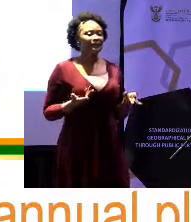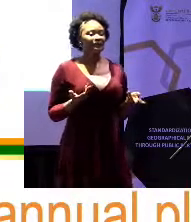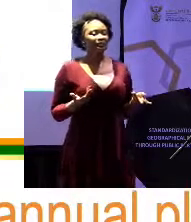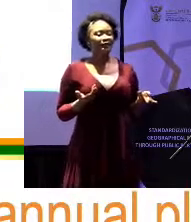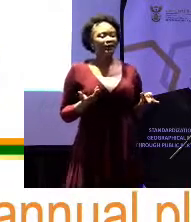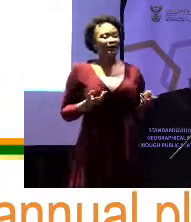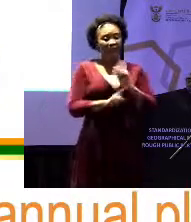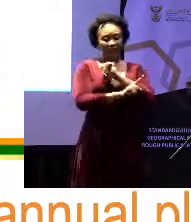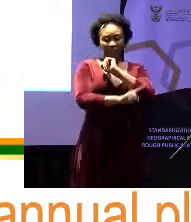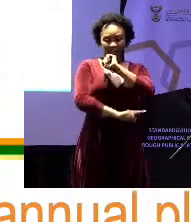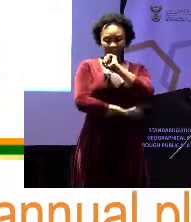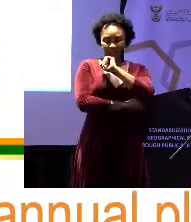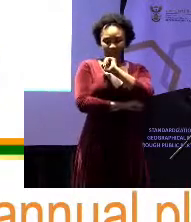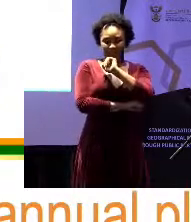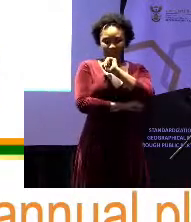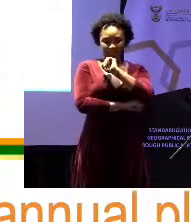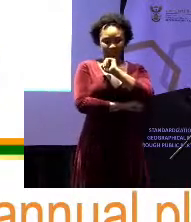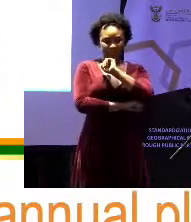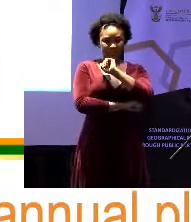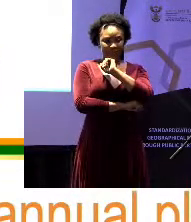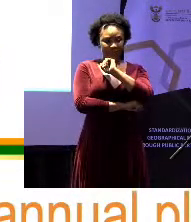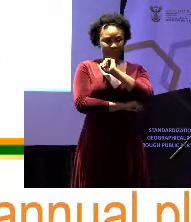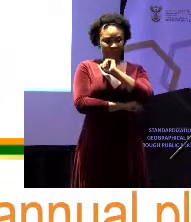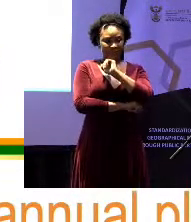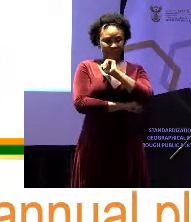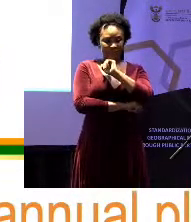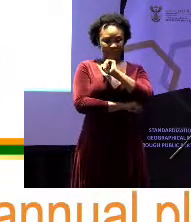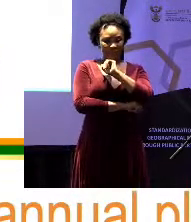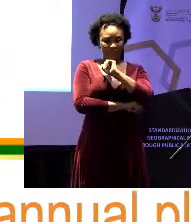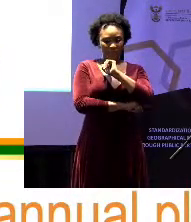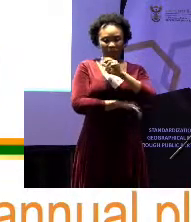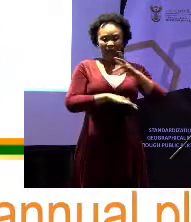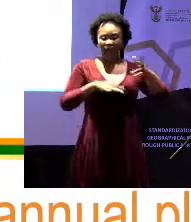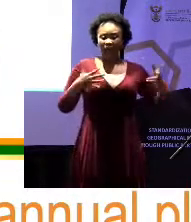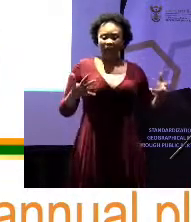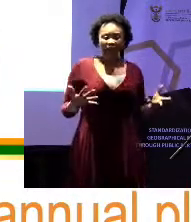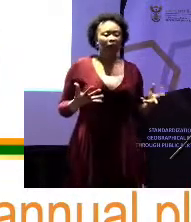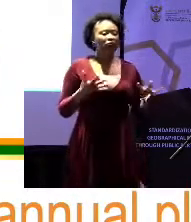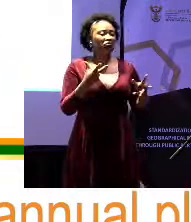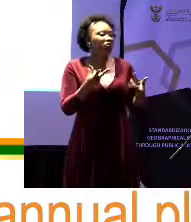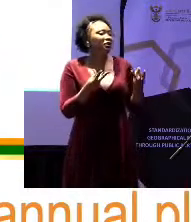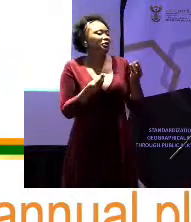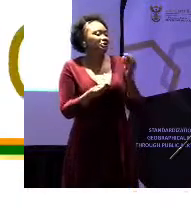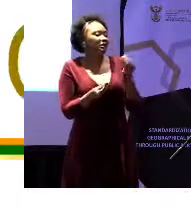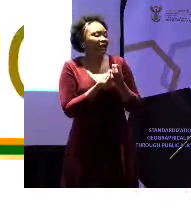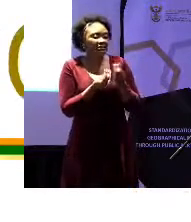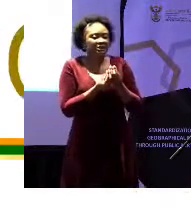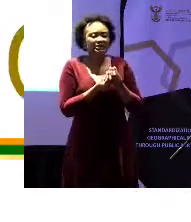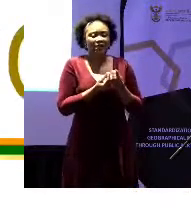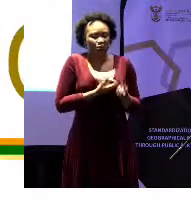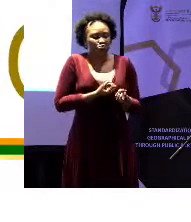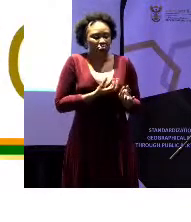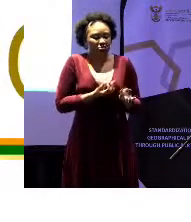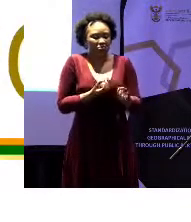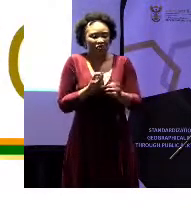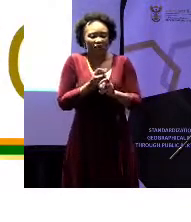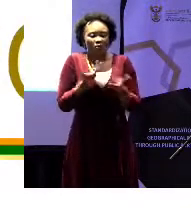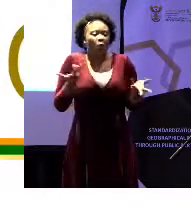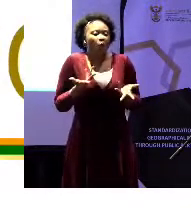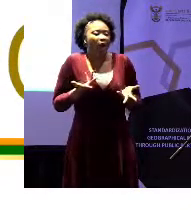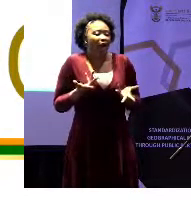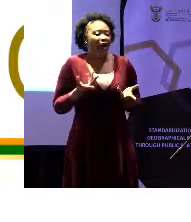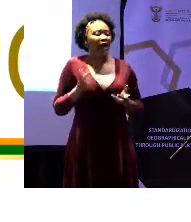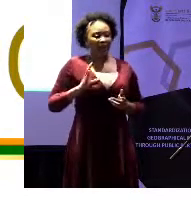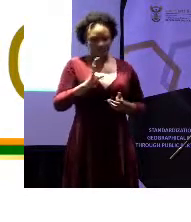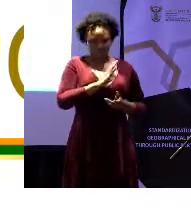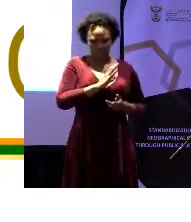And lastly, to deal with the matters delegated by council as it happens from time to time. Right,